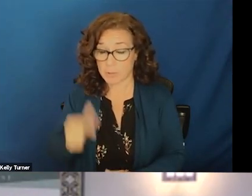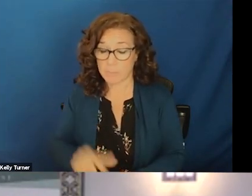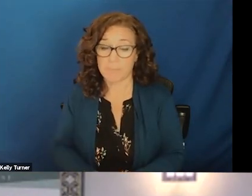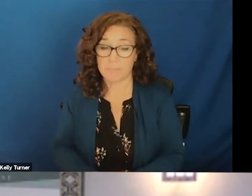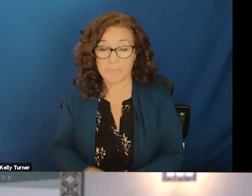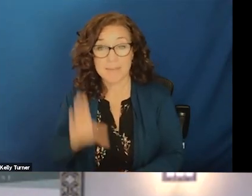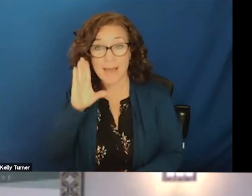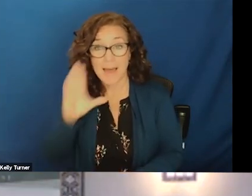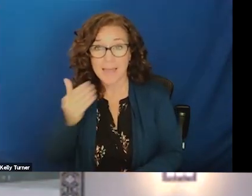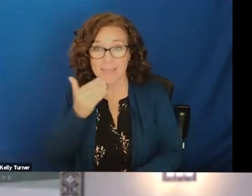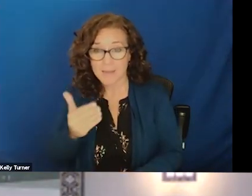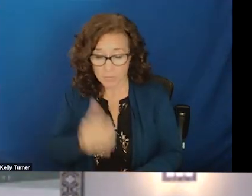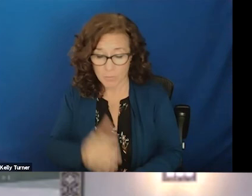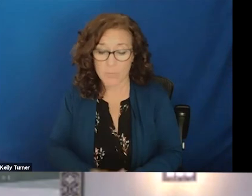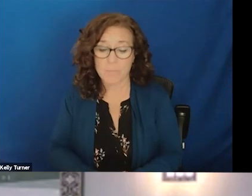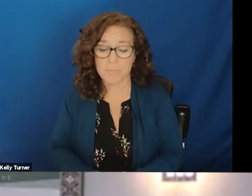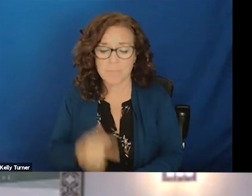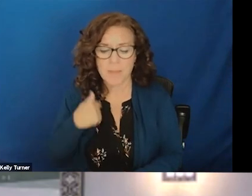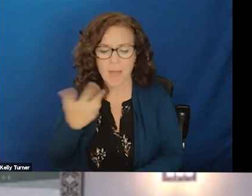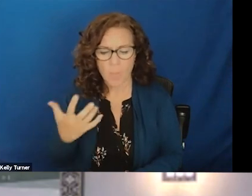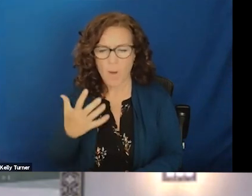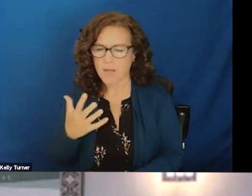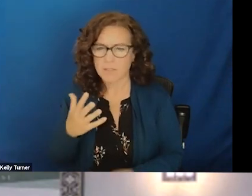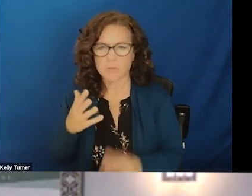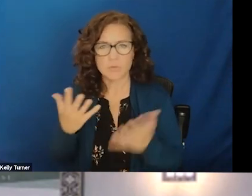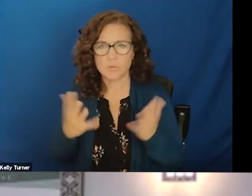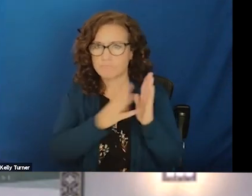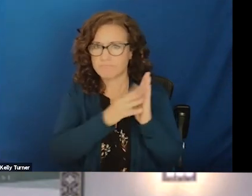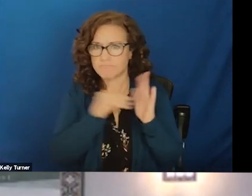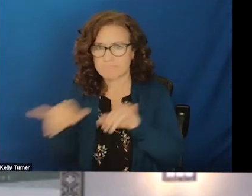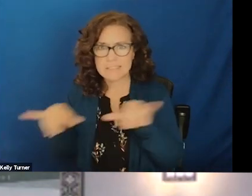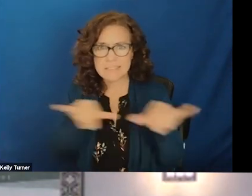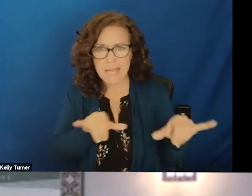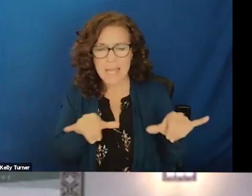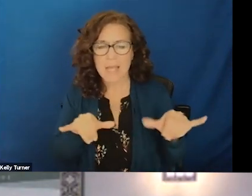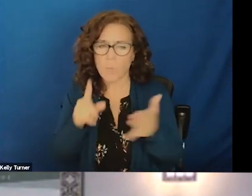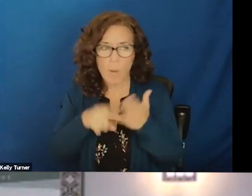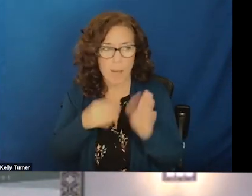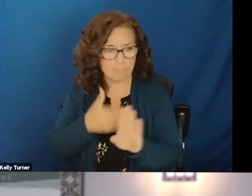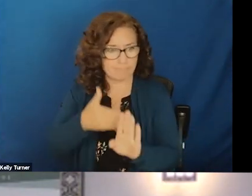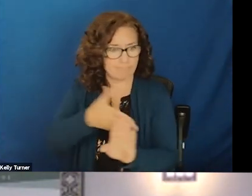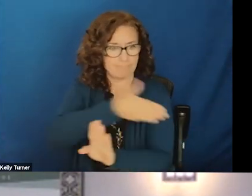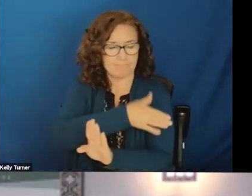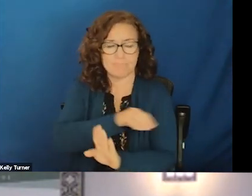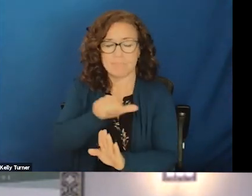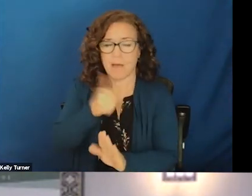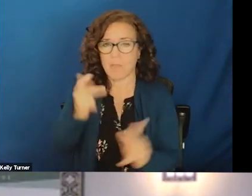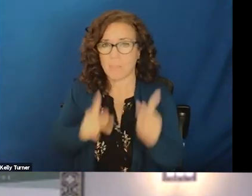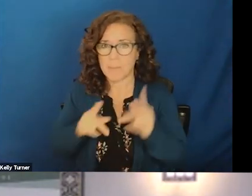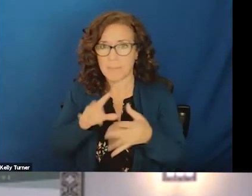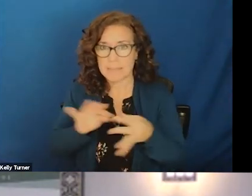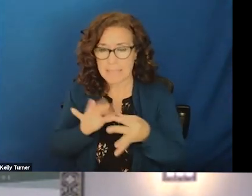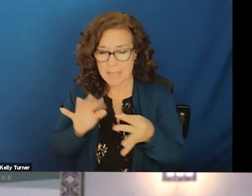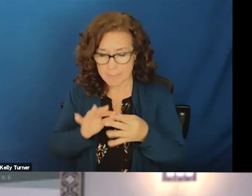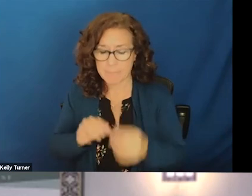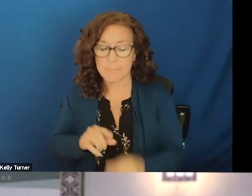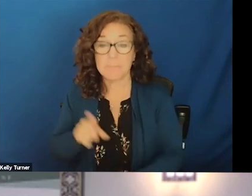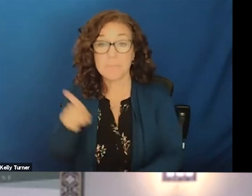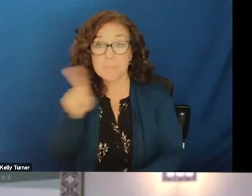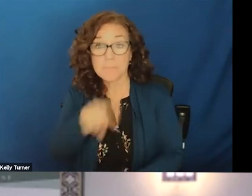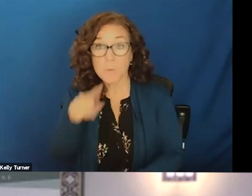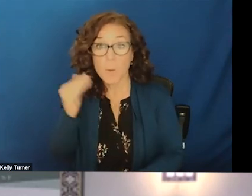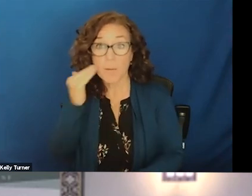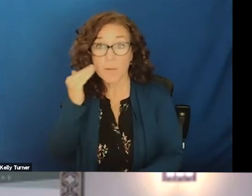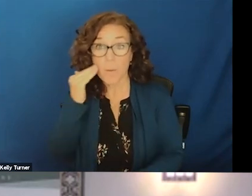Hi, thank you. I want to echo what everyone said prior to me speaking. As you all know, I've been